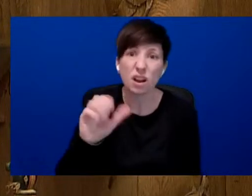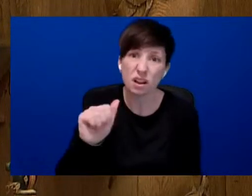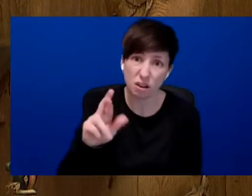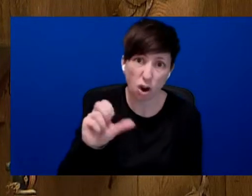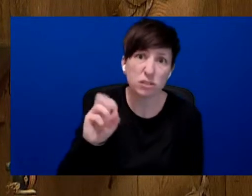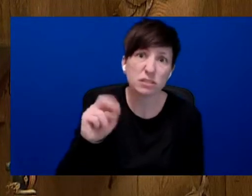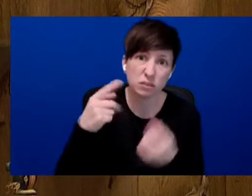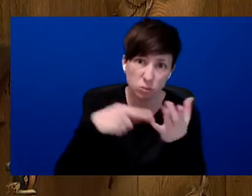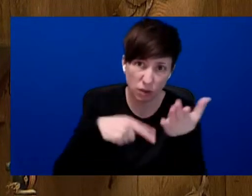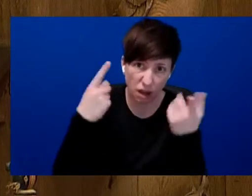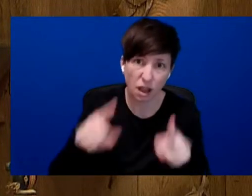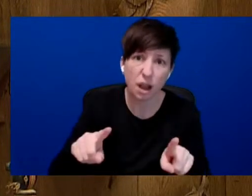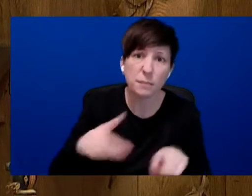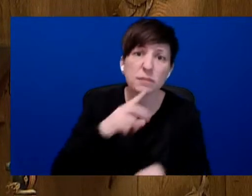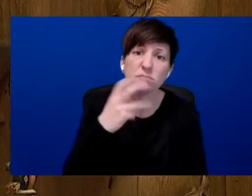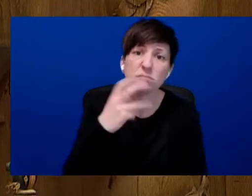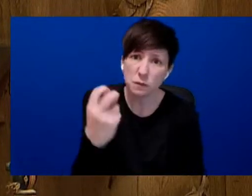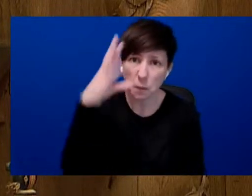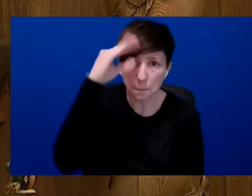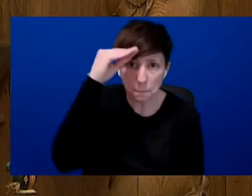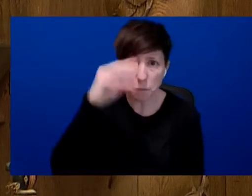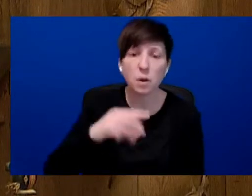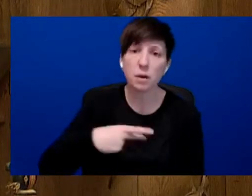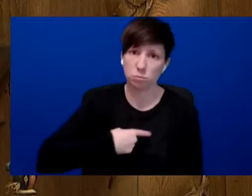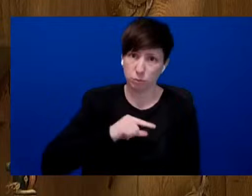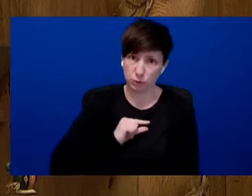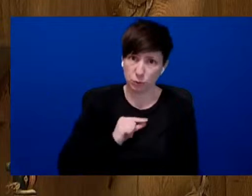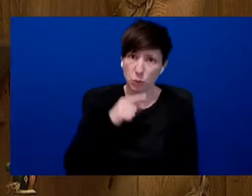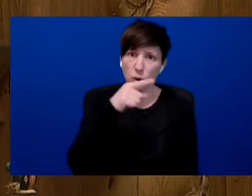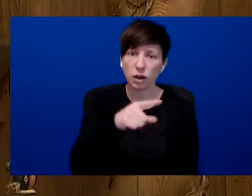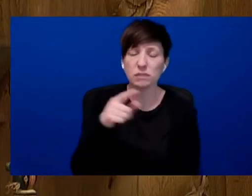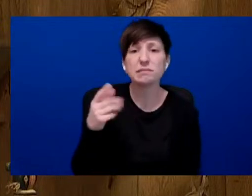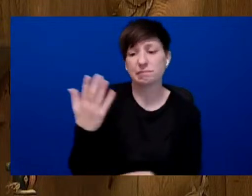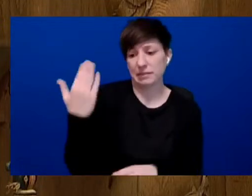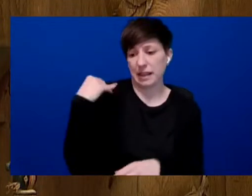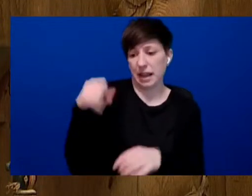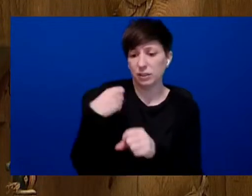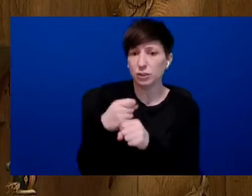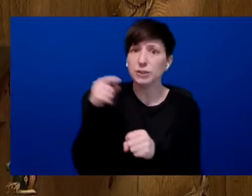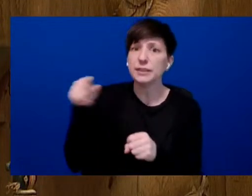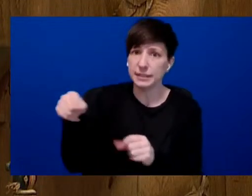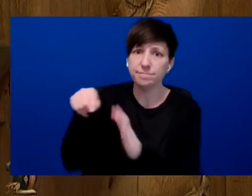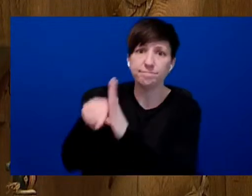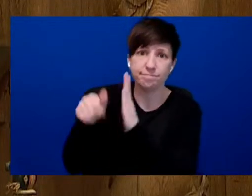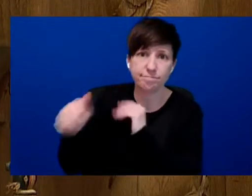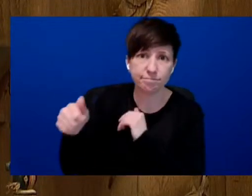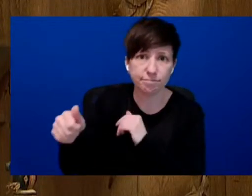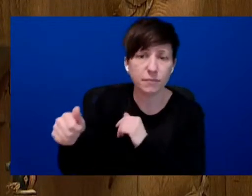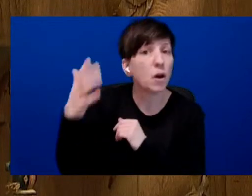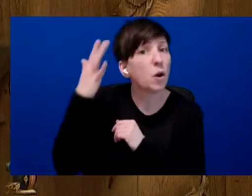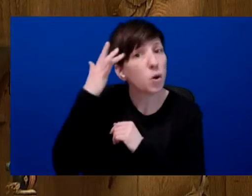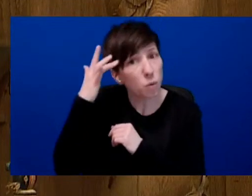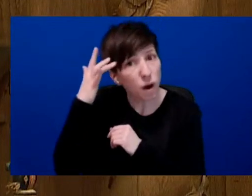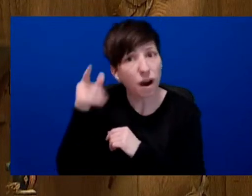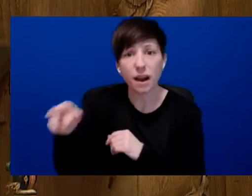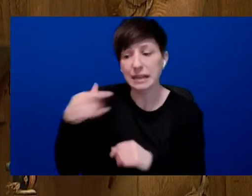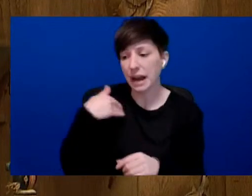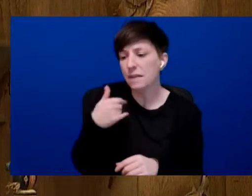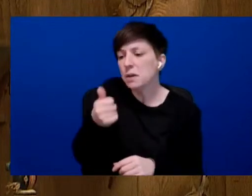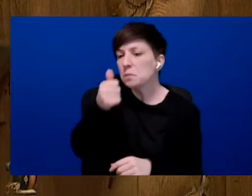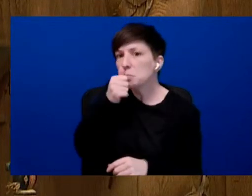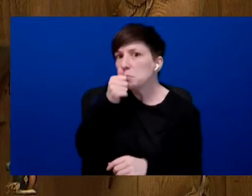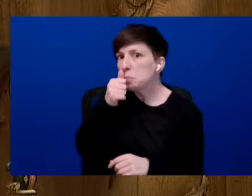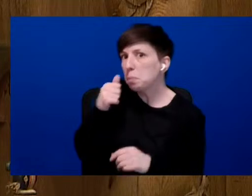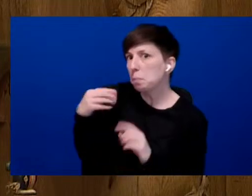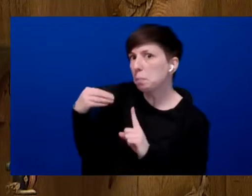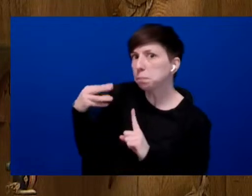from Prince George. Carson died by suicide last year after being extorted with private images he shared with